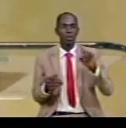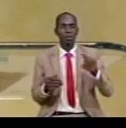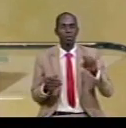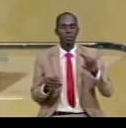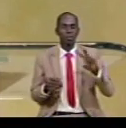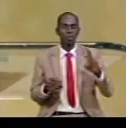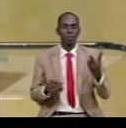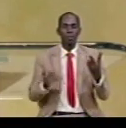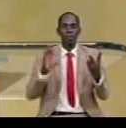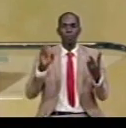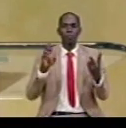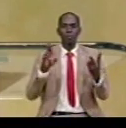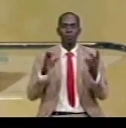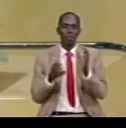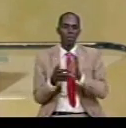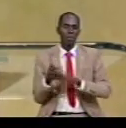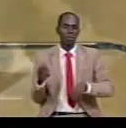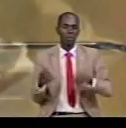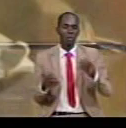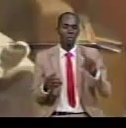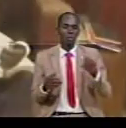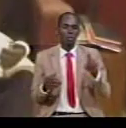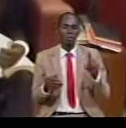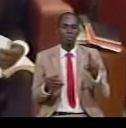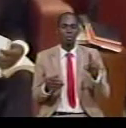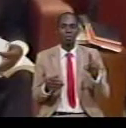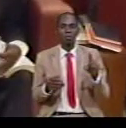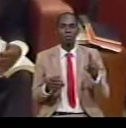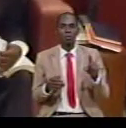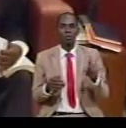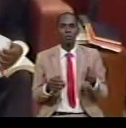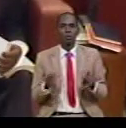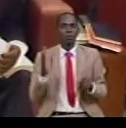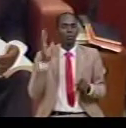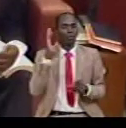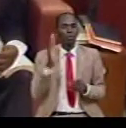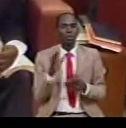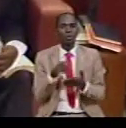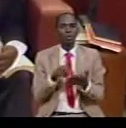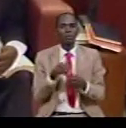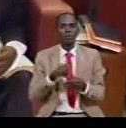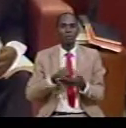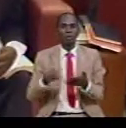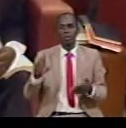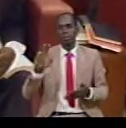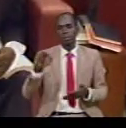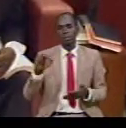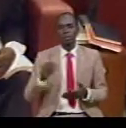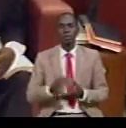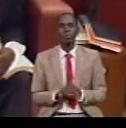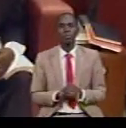2 Corinthians chapter 11, I'll read verse 13.